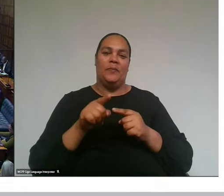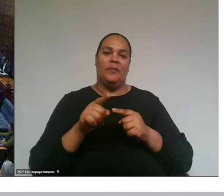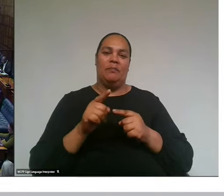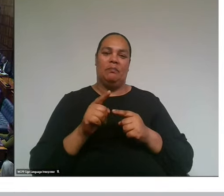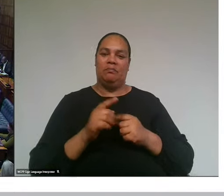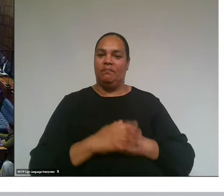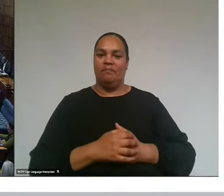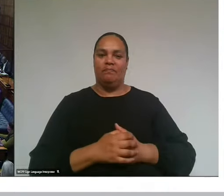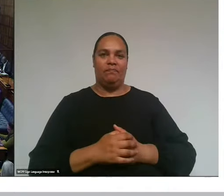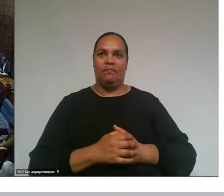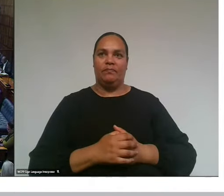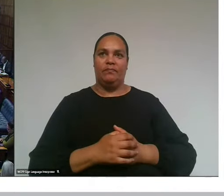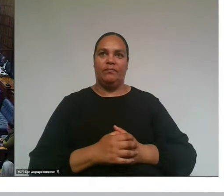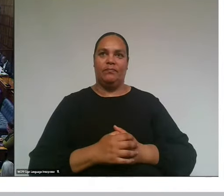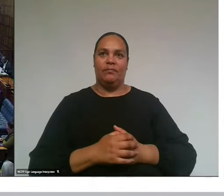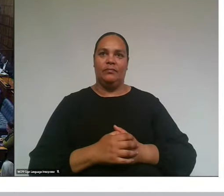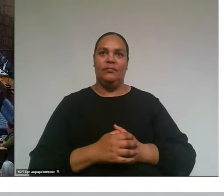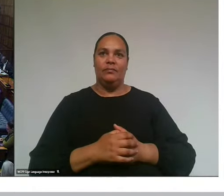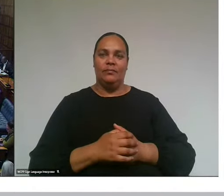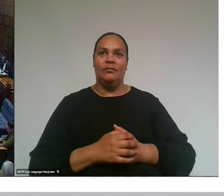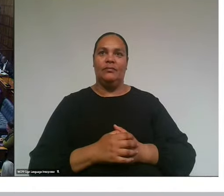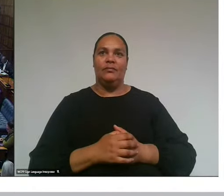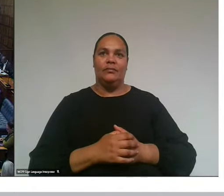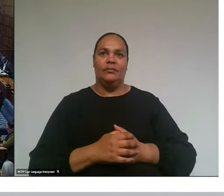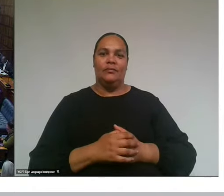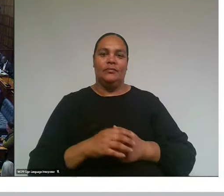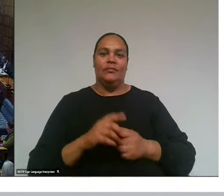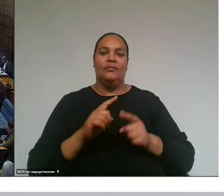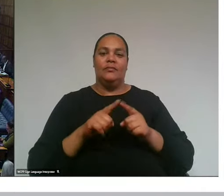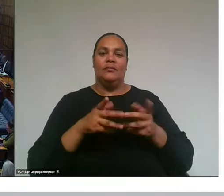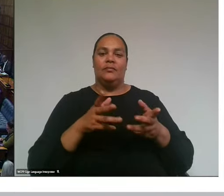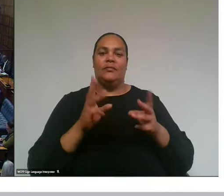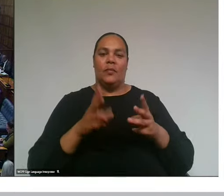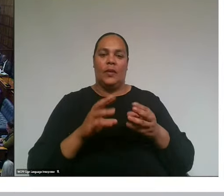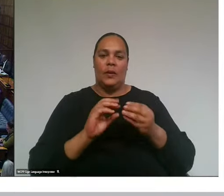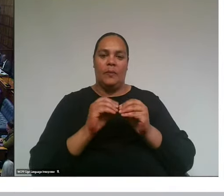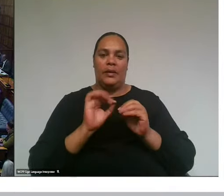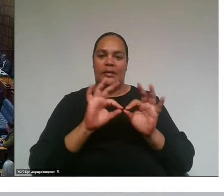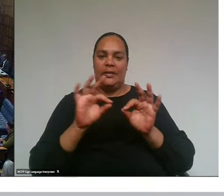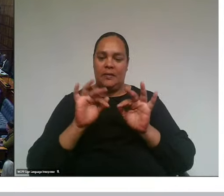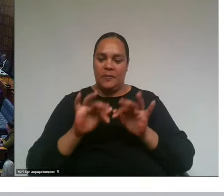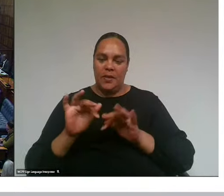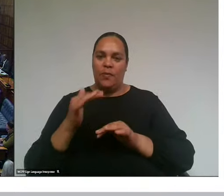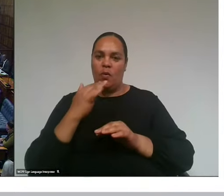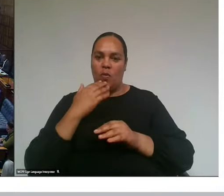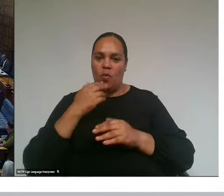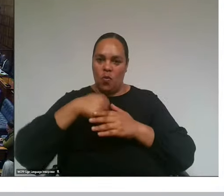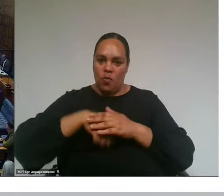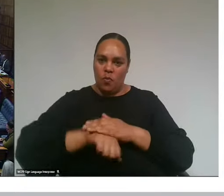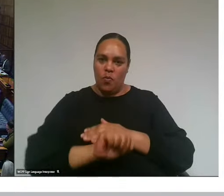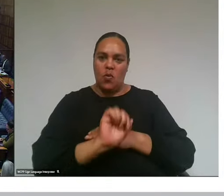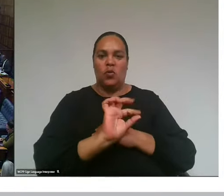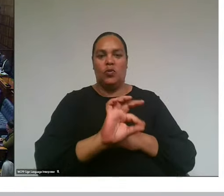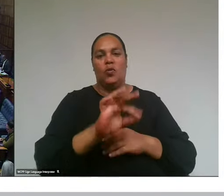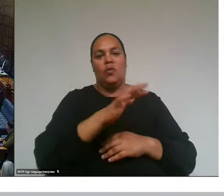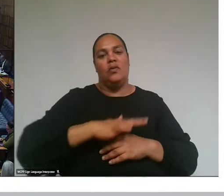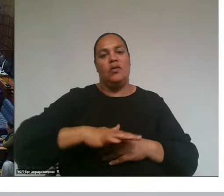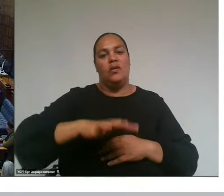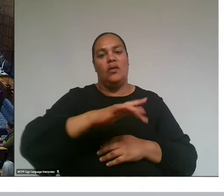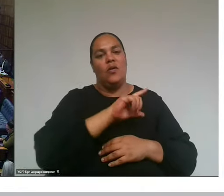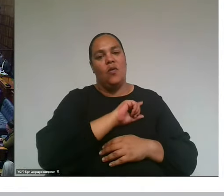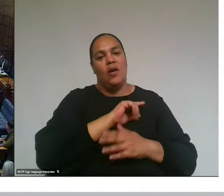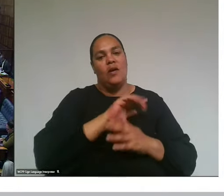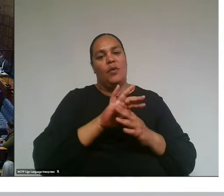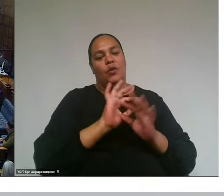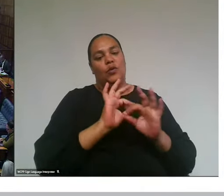gaining a positive to enable these um citizens that would be born in those particular areas because the